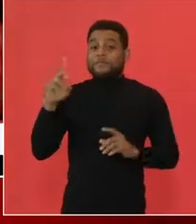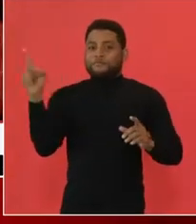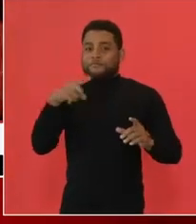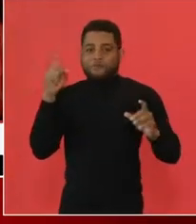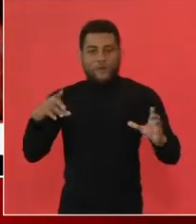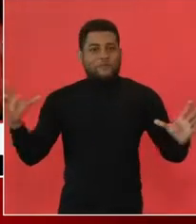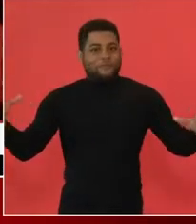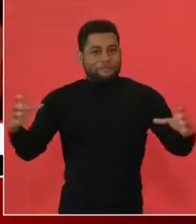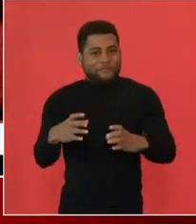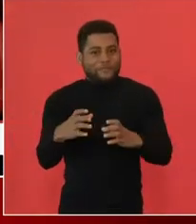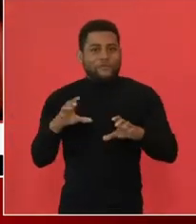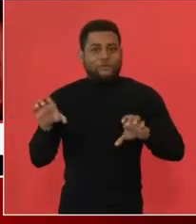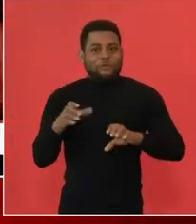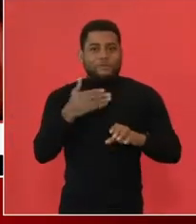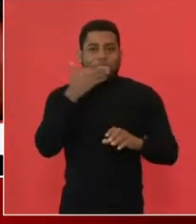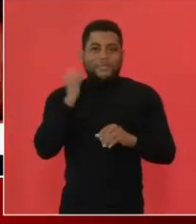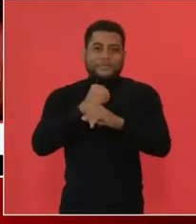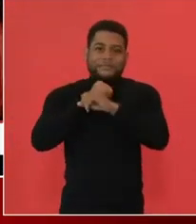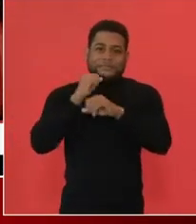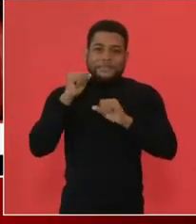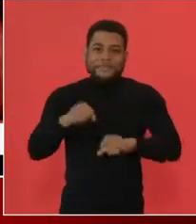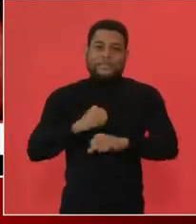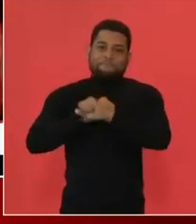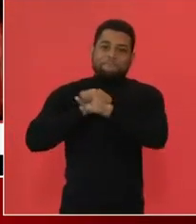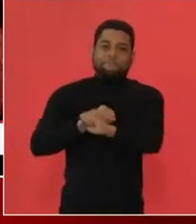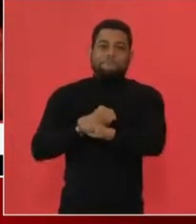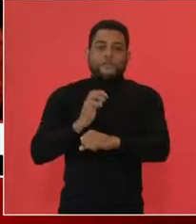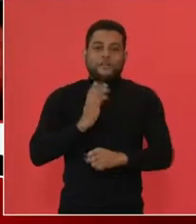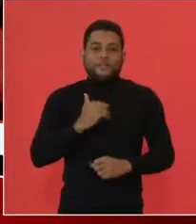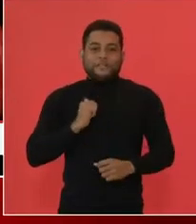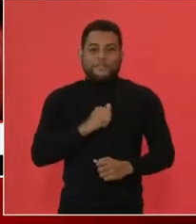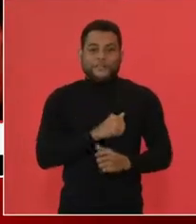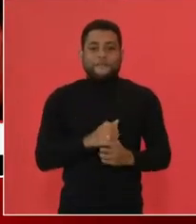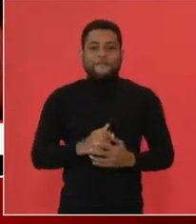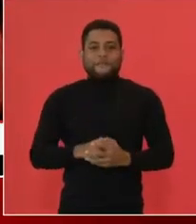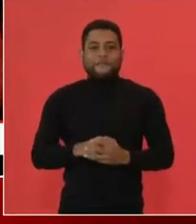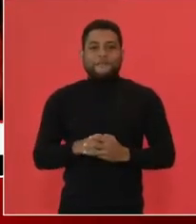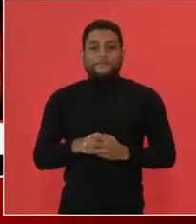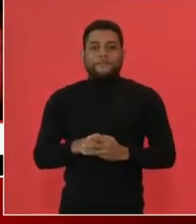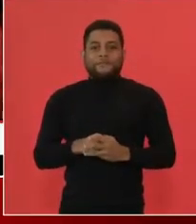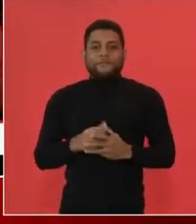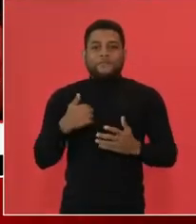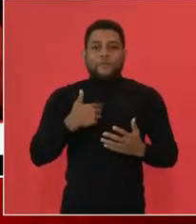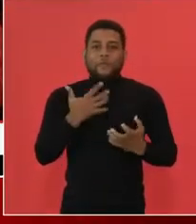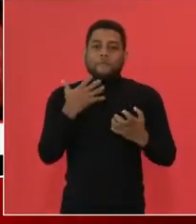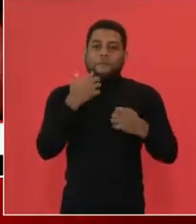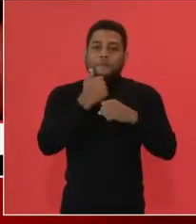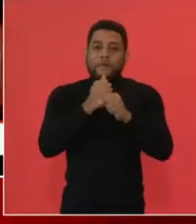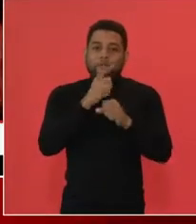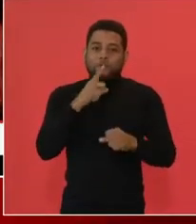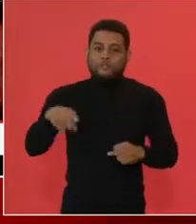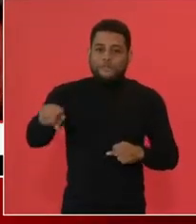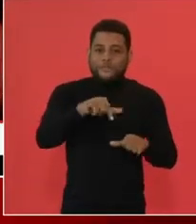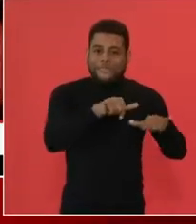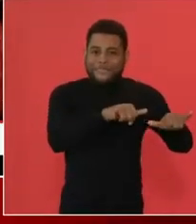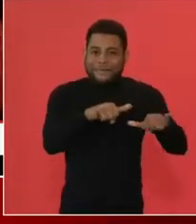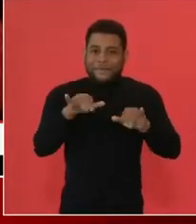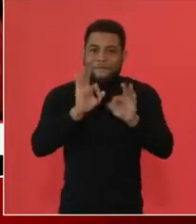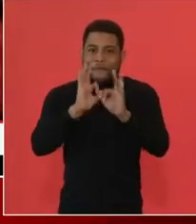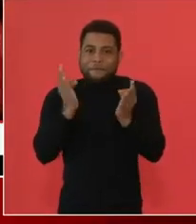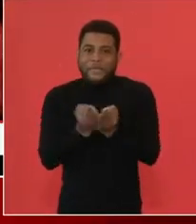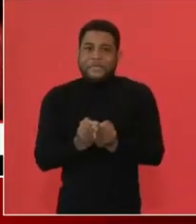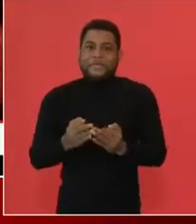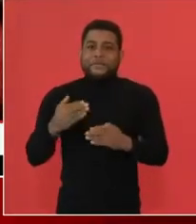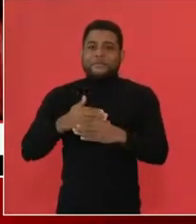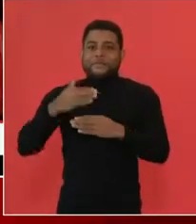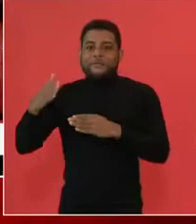you to be my vaccine ambassadors to the people in your family, at your church, in your neighborhood. And you know some people, right? I know you do.